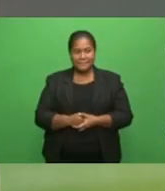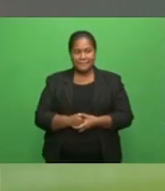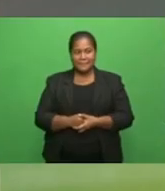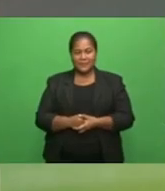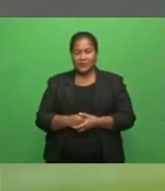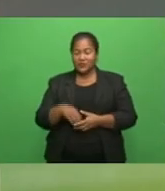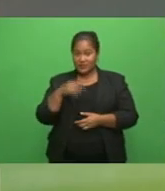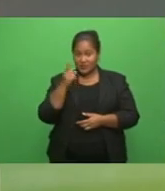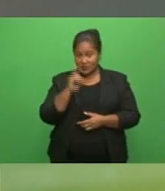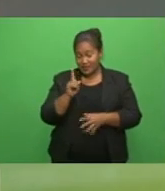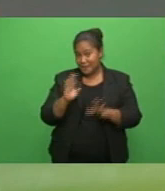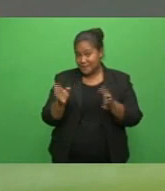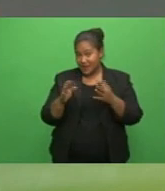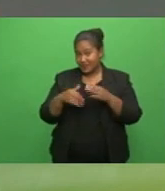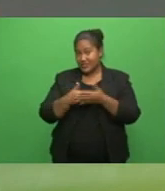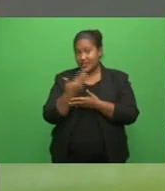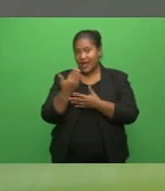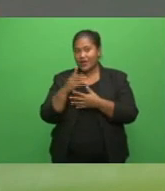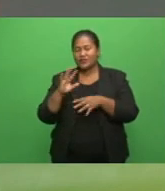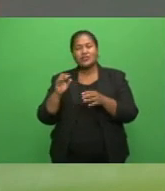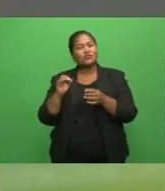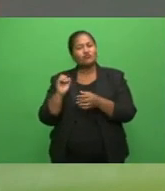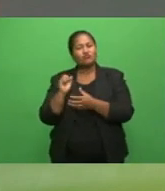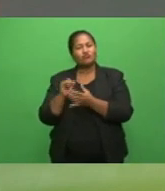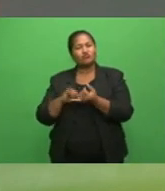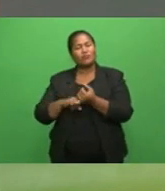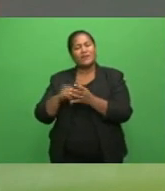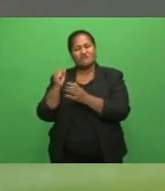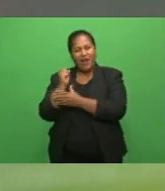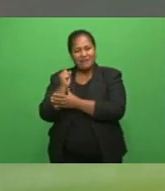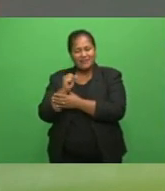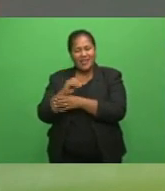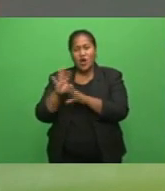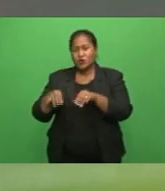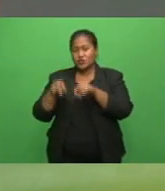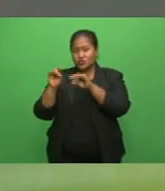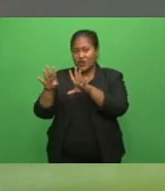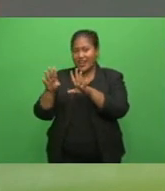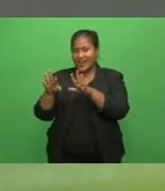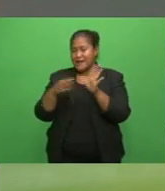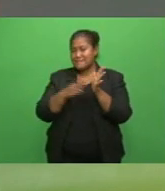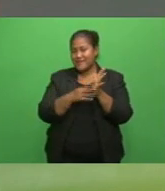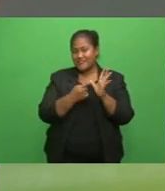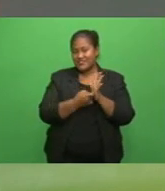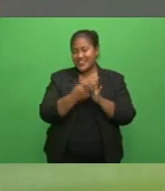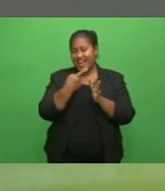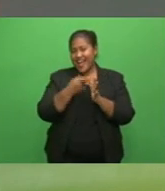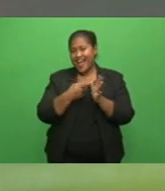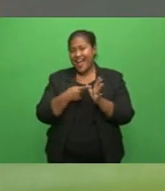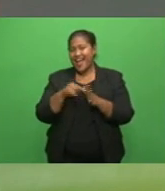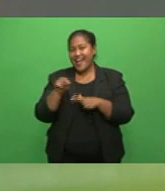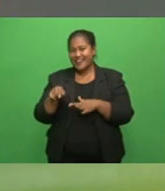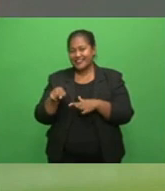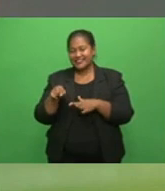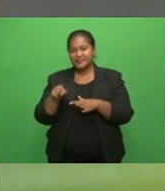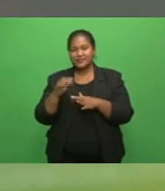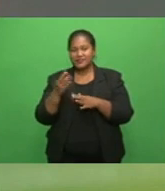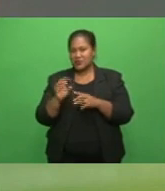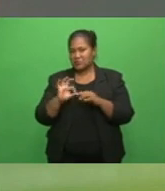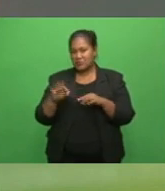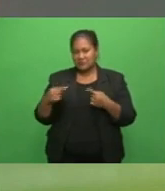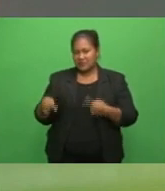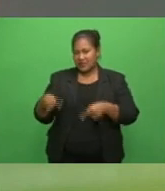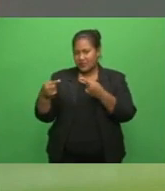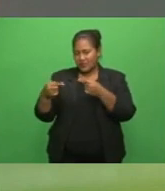Today's play of the day, we're off to Super Rugby Australia. Rebels Fijian wing Marika Koroimbete with the dummy and don't argue in one